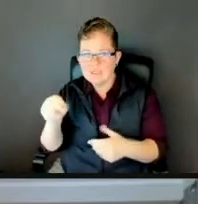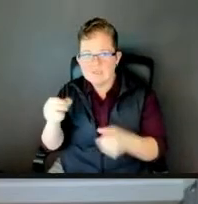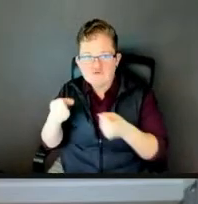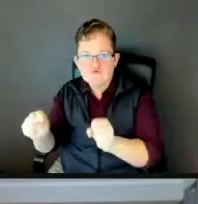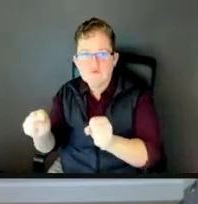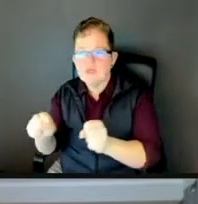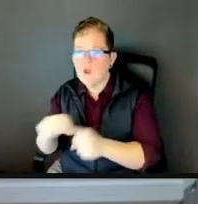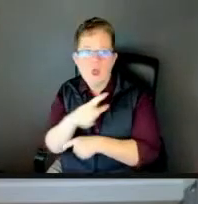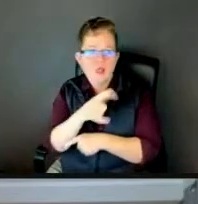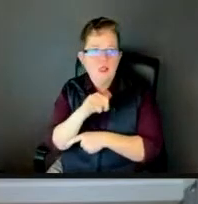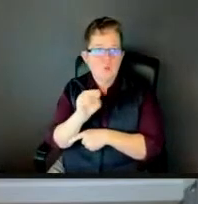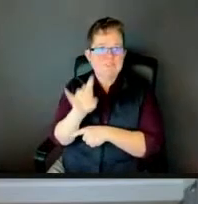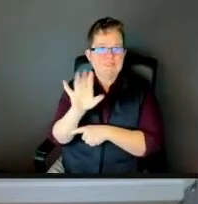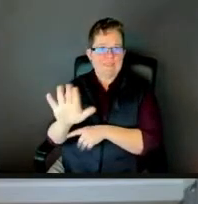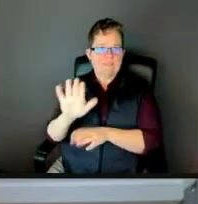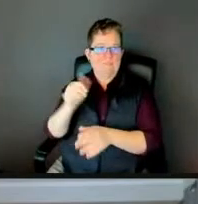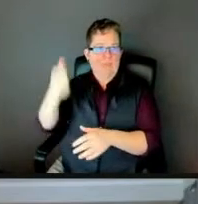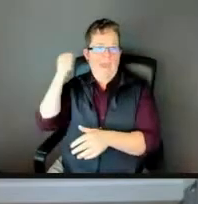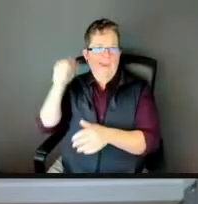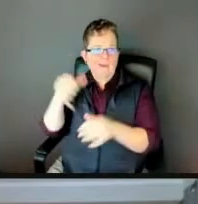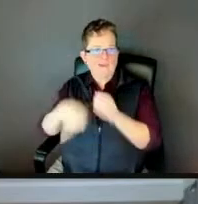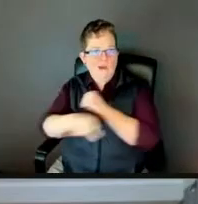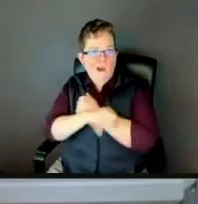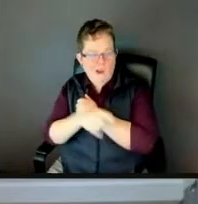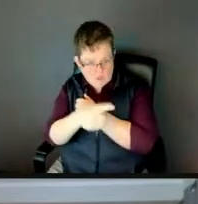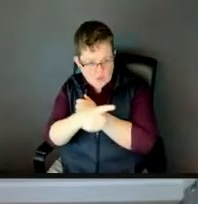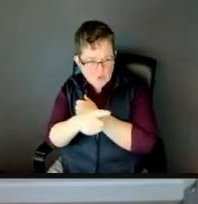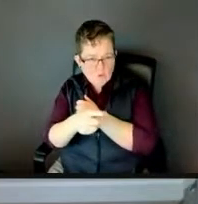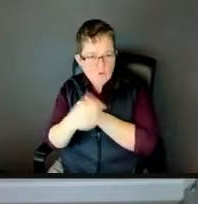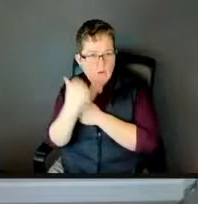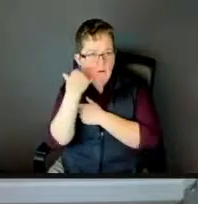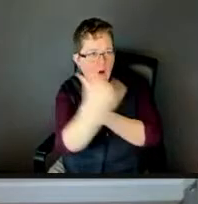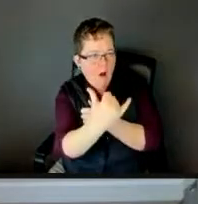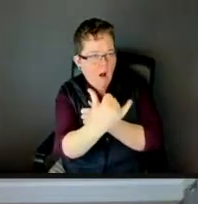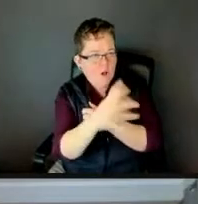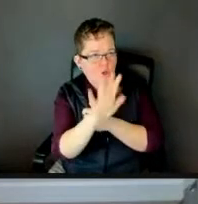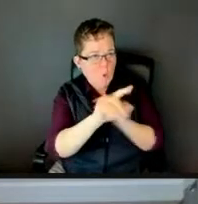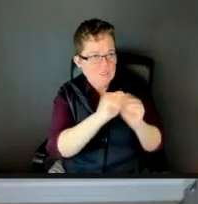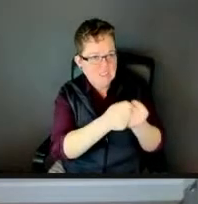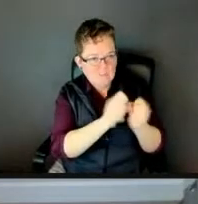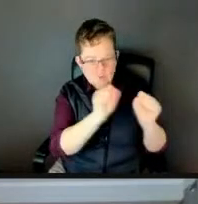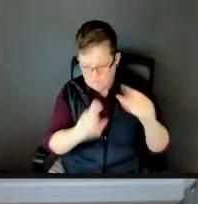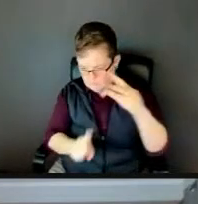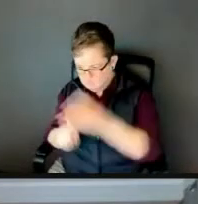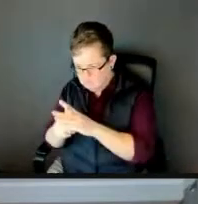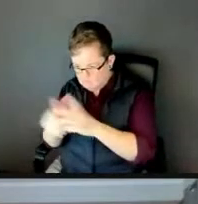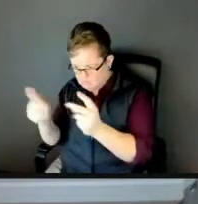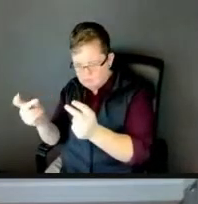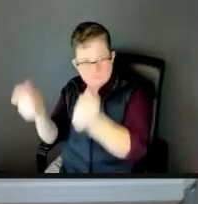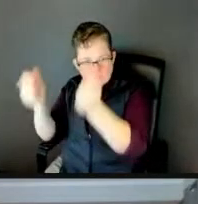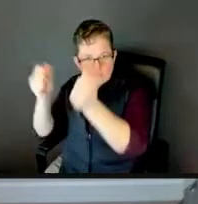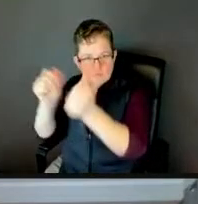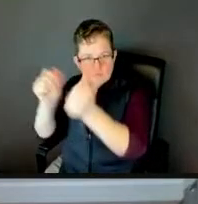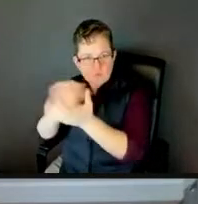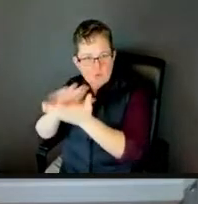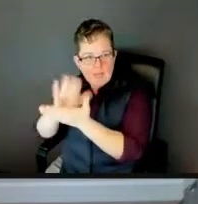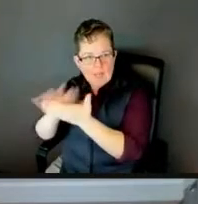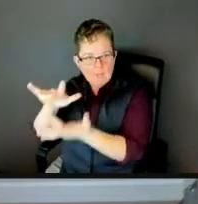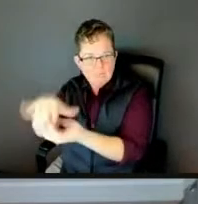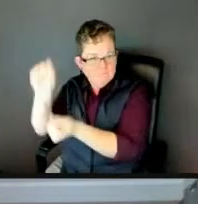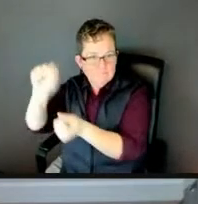in Lewis's backyard or, you know, what is that what you'll be there for, is to come in and clean the mess